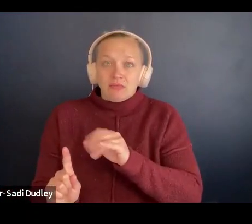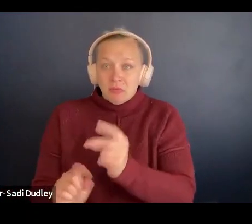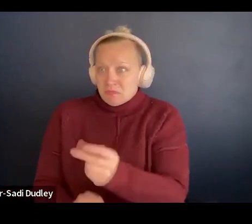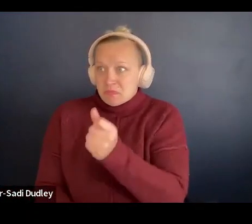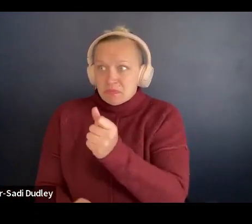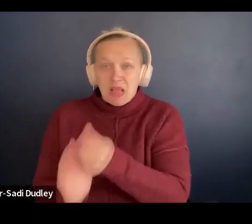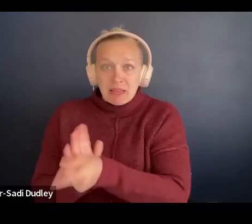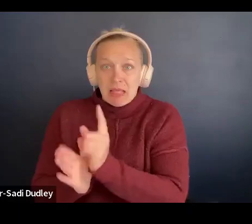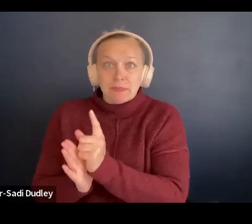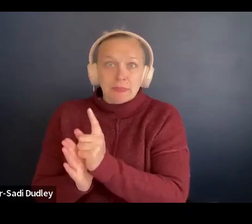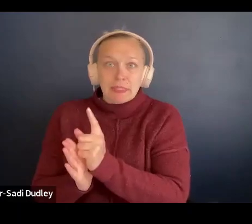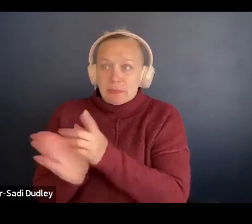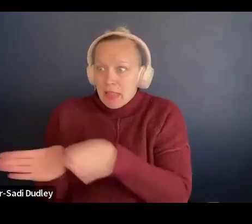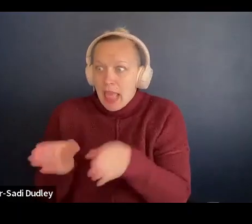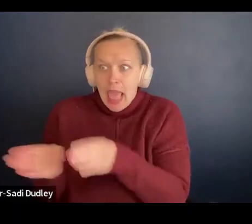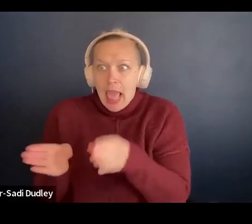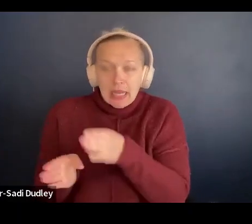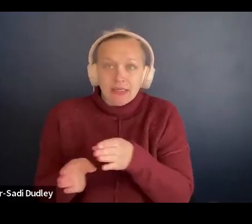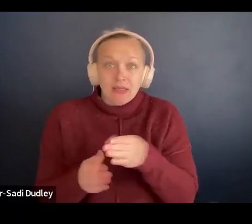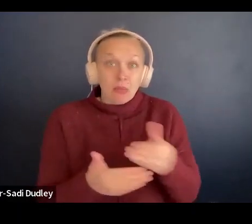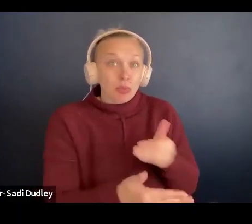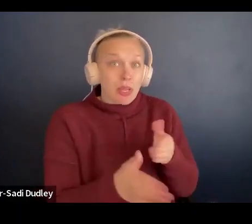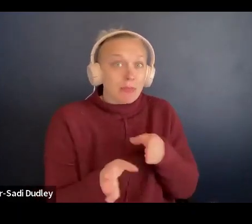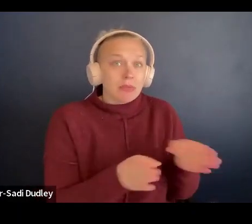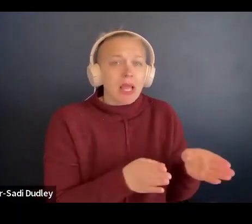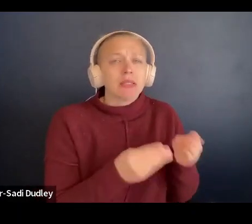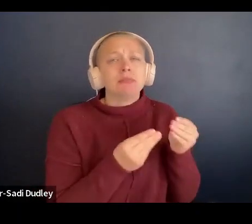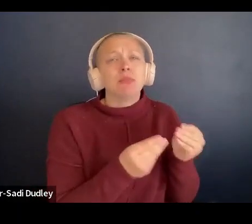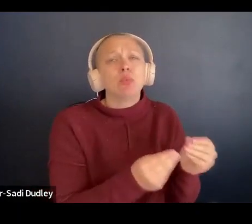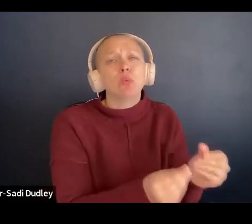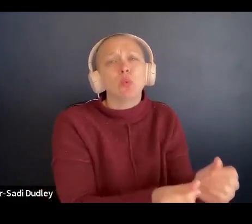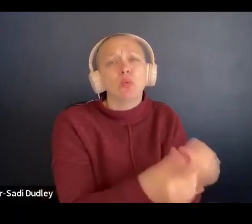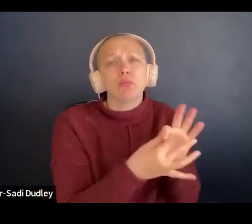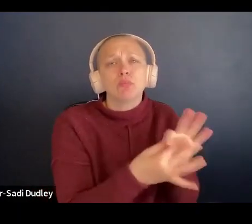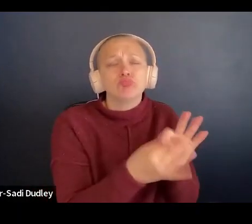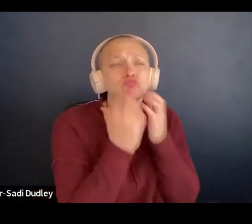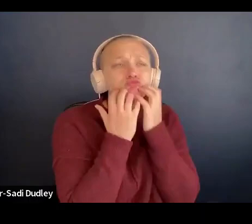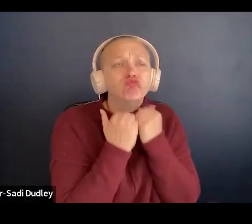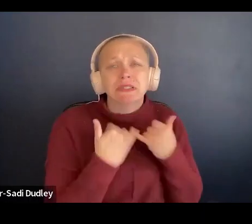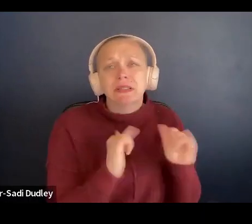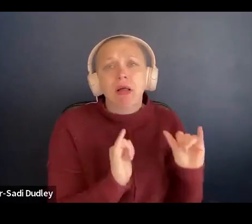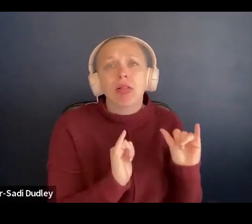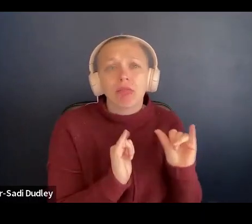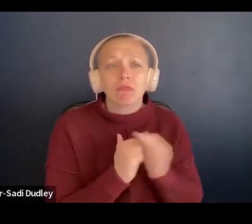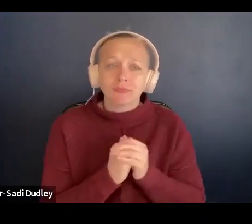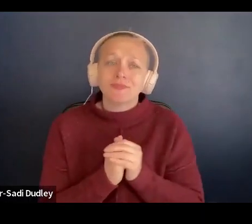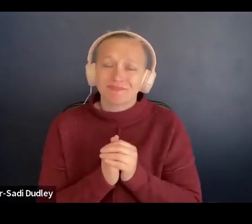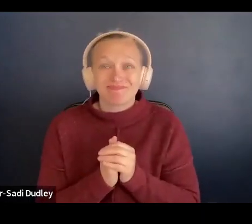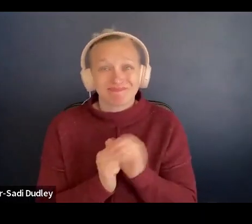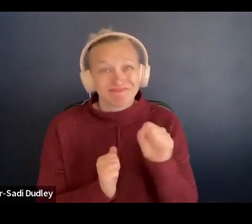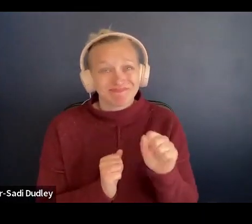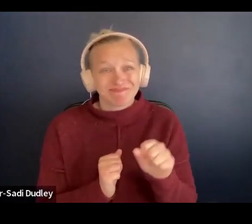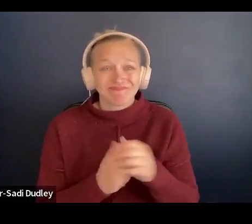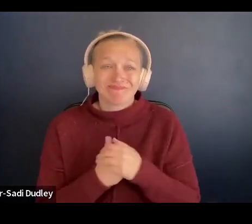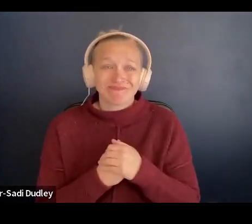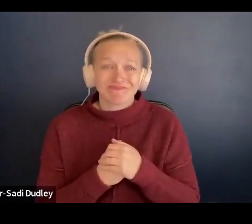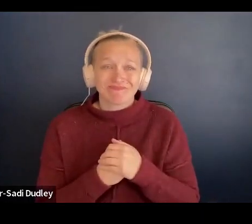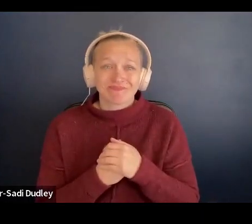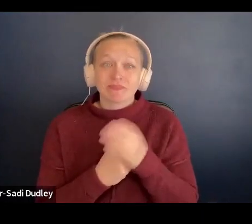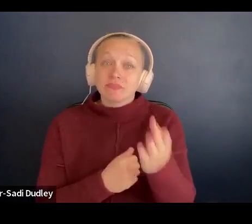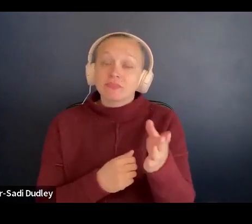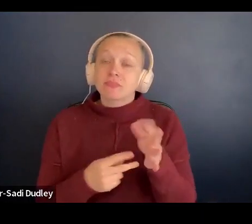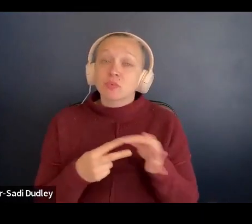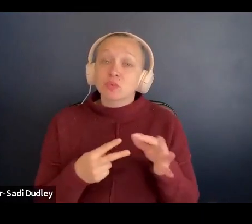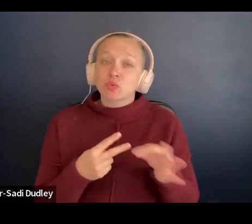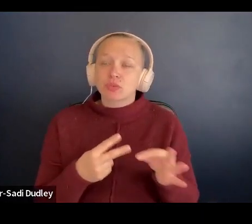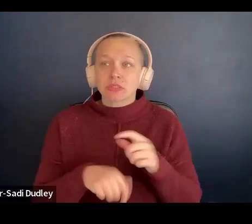is an amazing thing. Next slide, please. Choosing a funeral home or memorial provider. I know